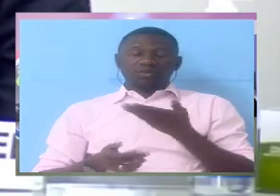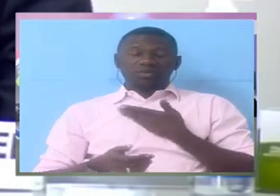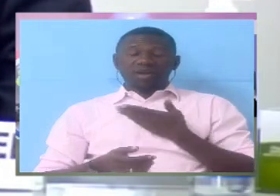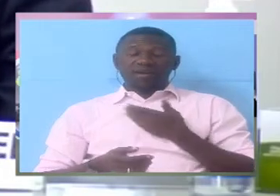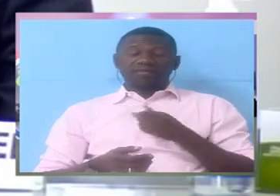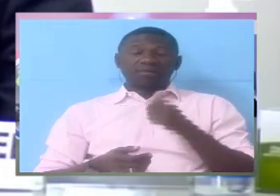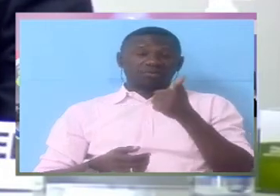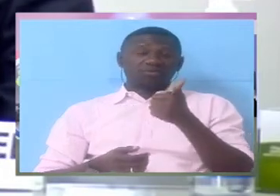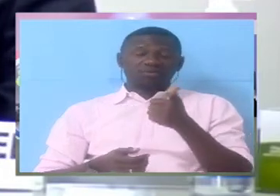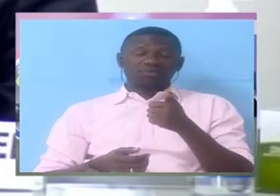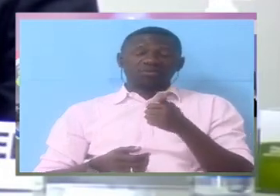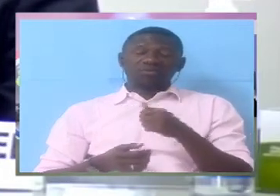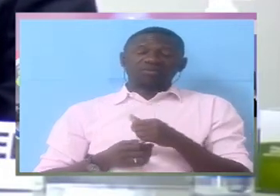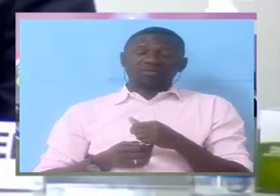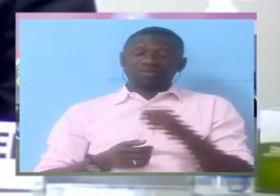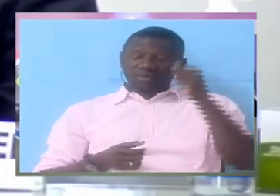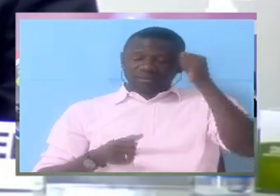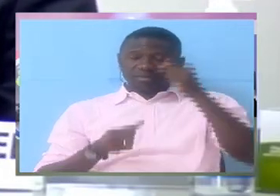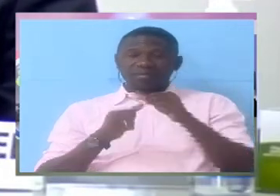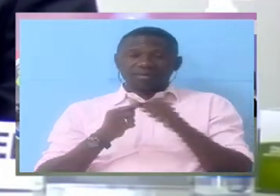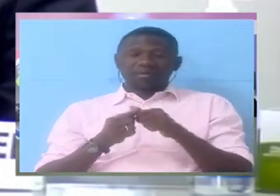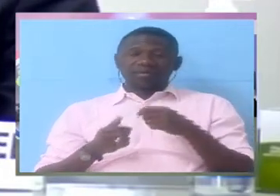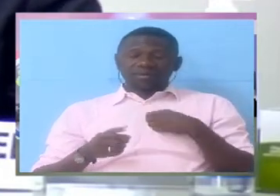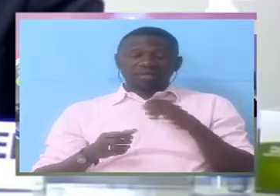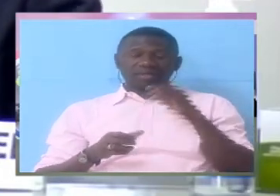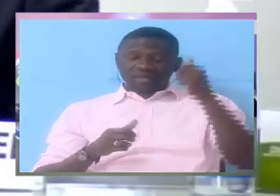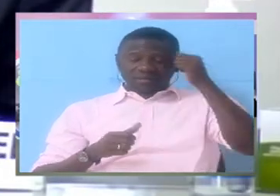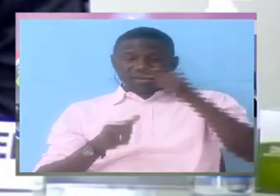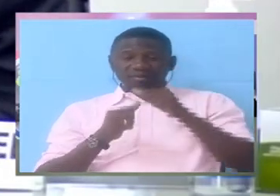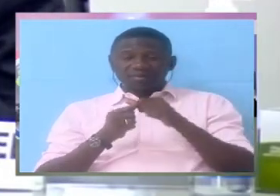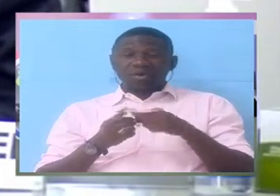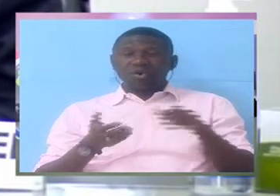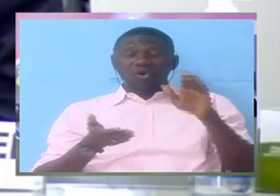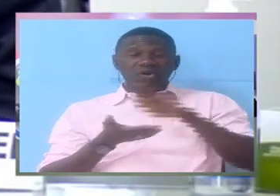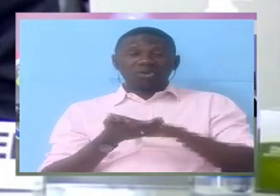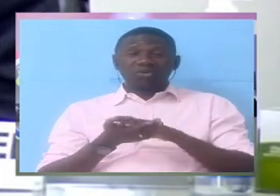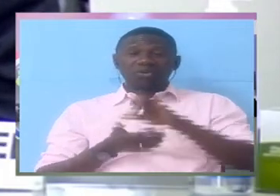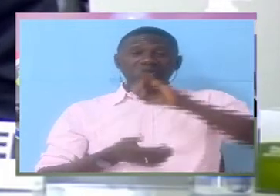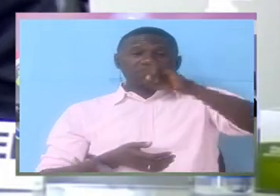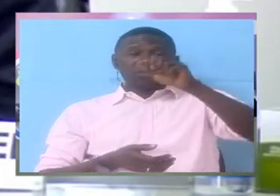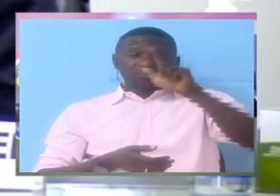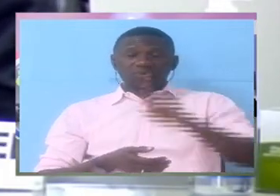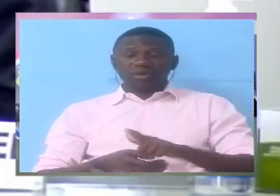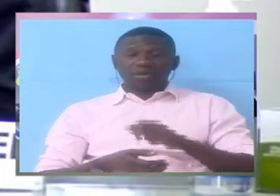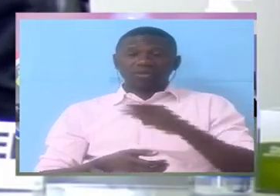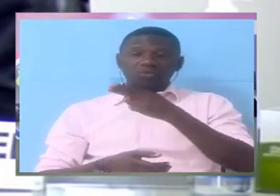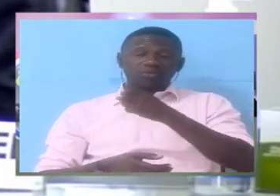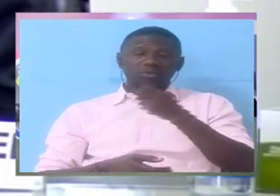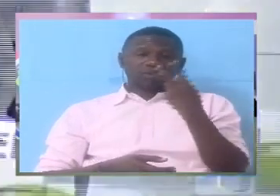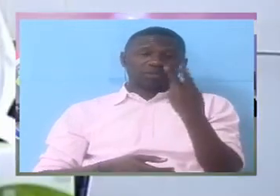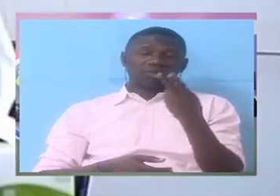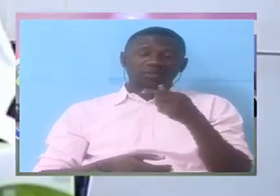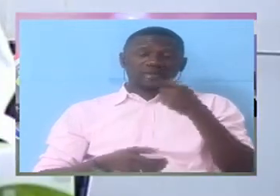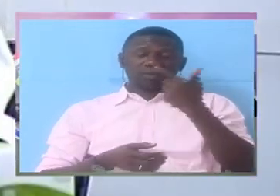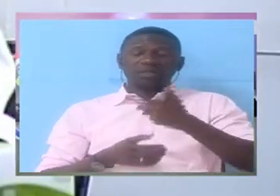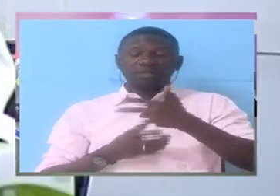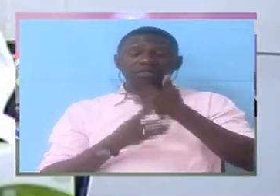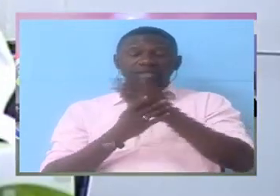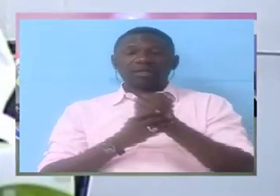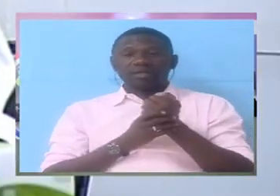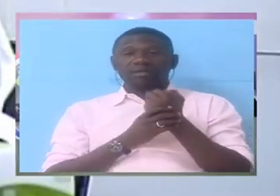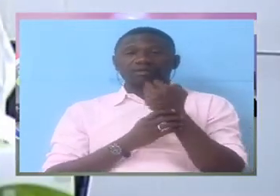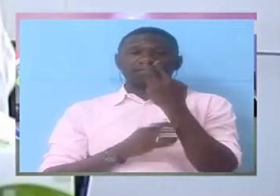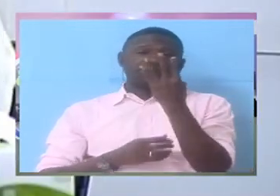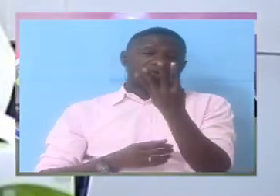even conversations on July 22nd, 1994. Proceed, please. And then, yeah, so